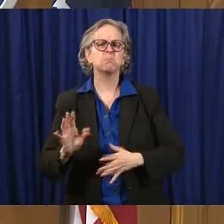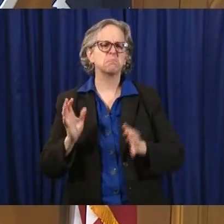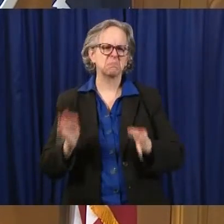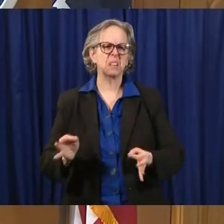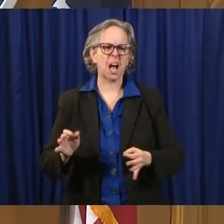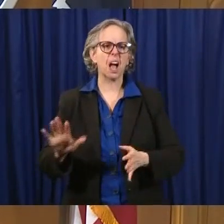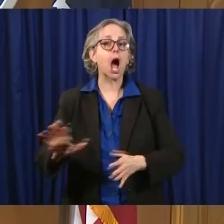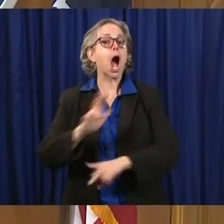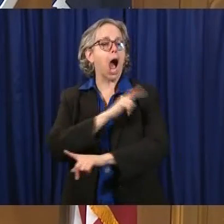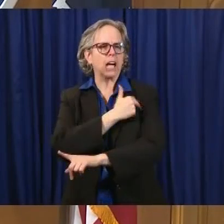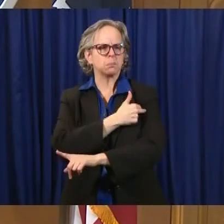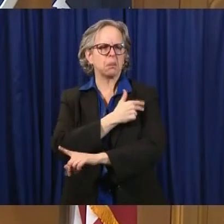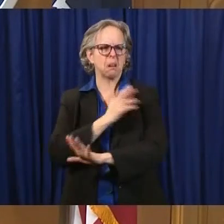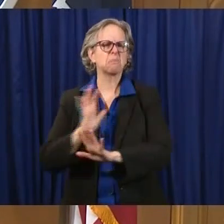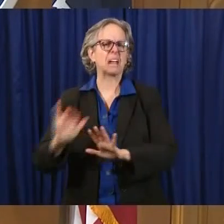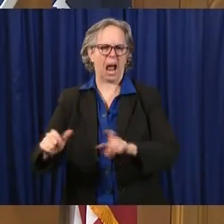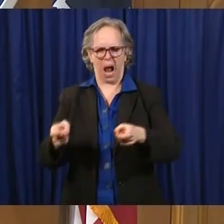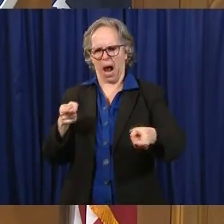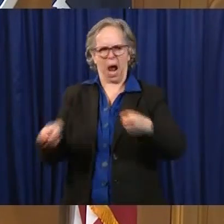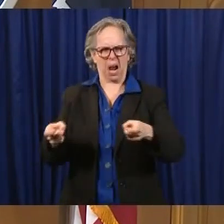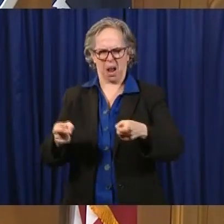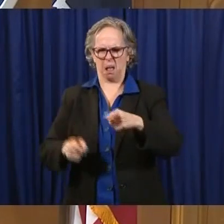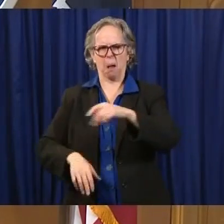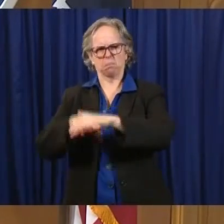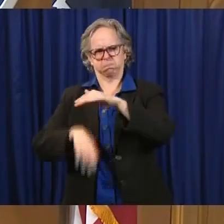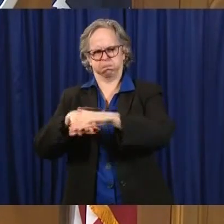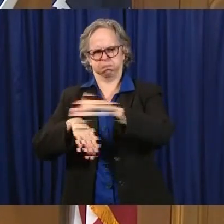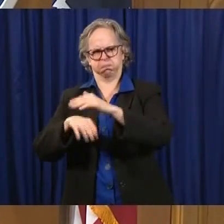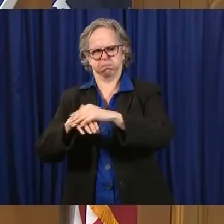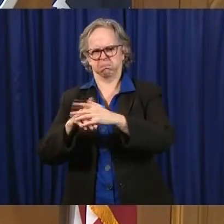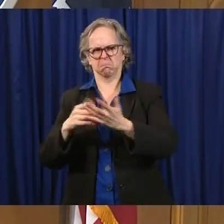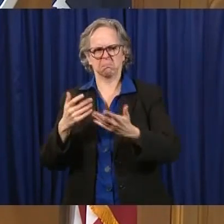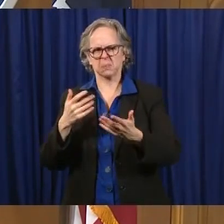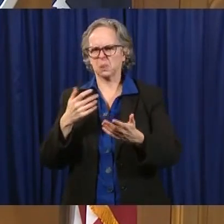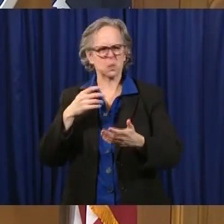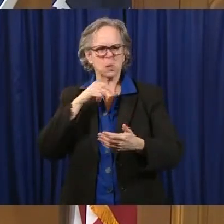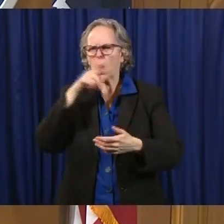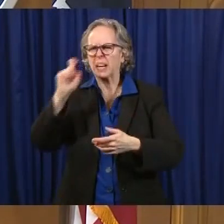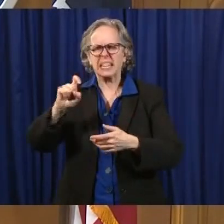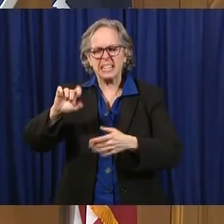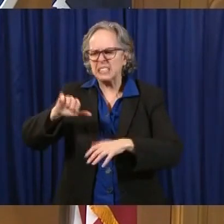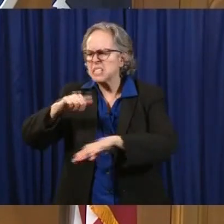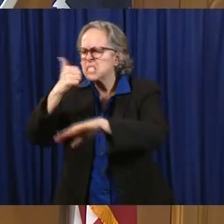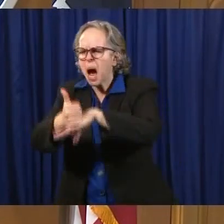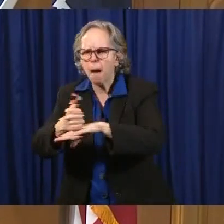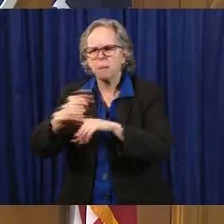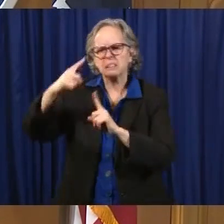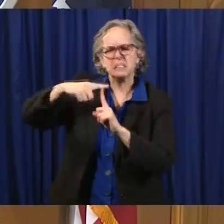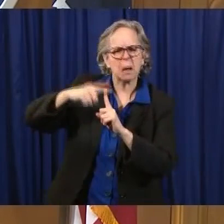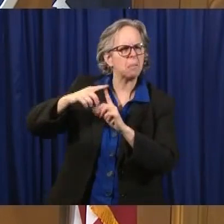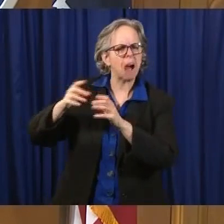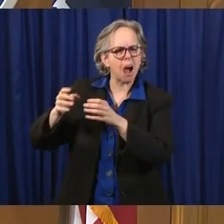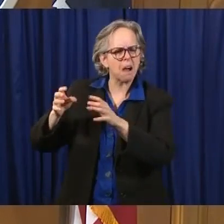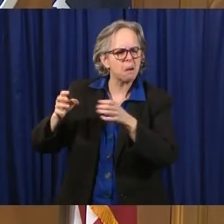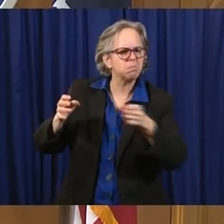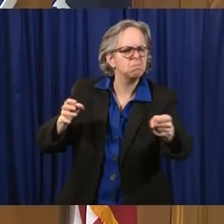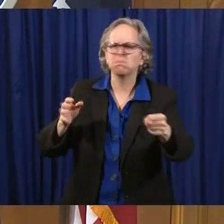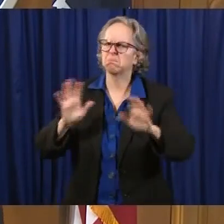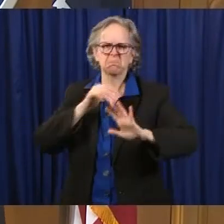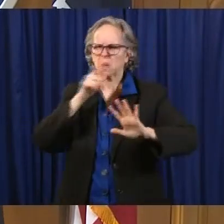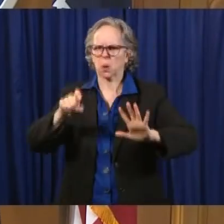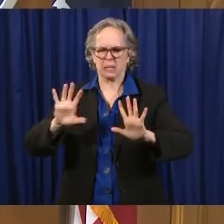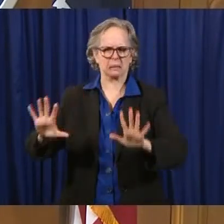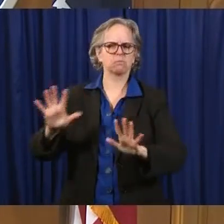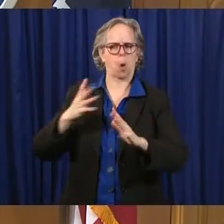equipment, be able to handle the surge in patients without going to an off-site location. So, Mayor, we will